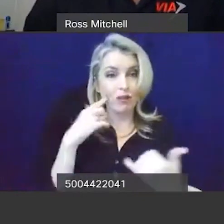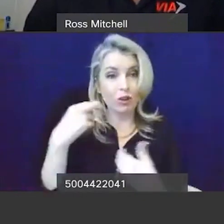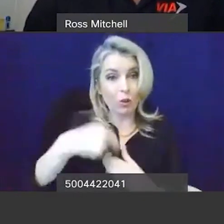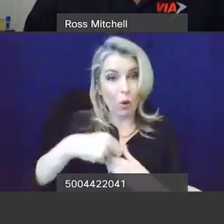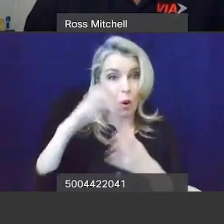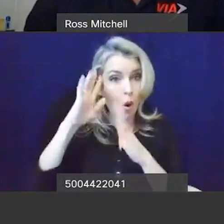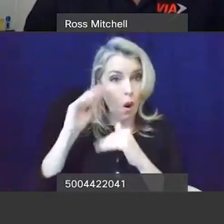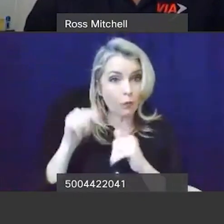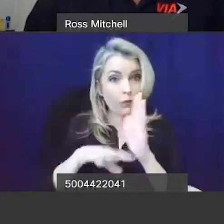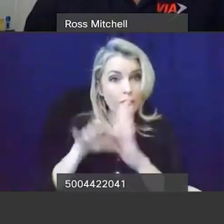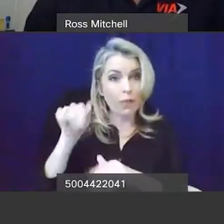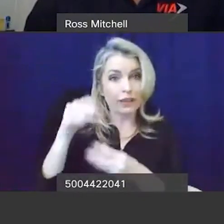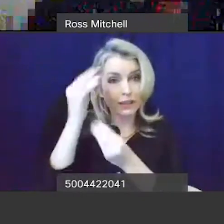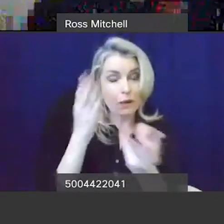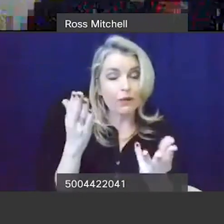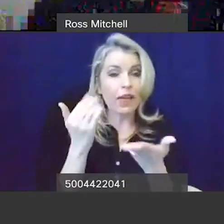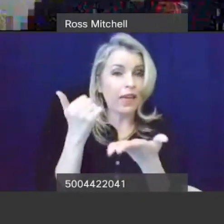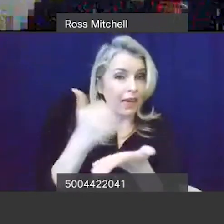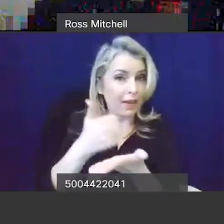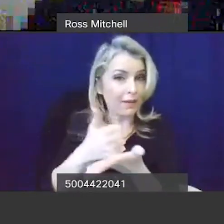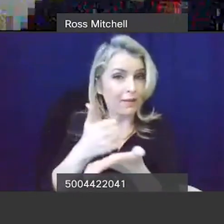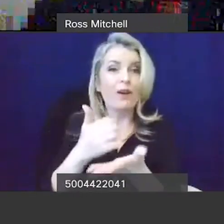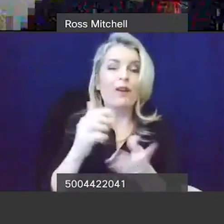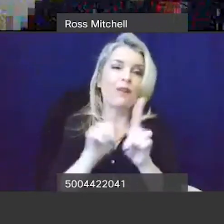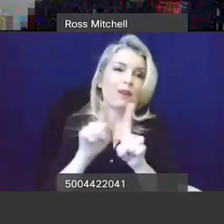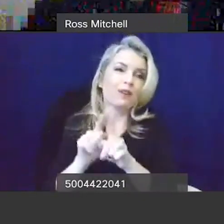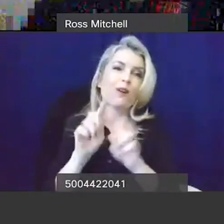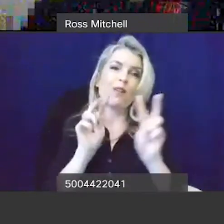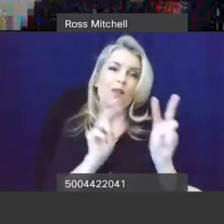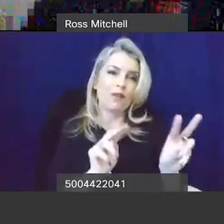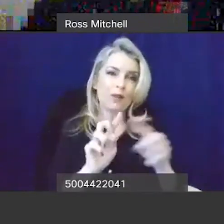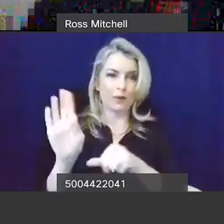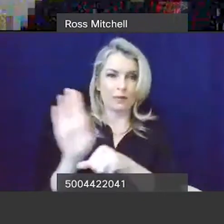found this information valuable, and look forward to doing business